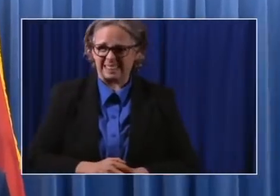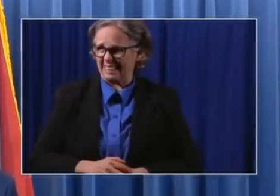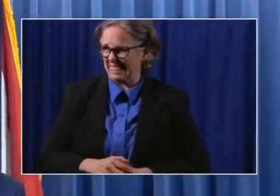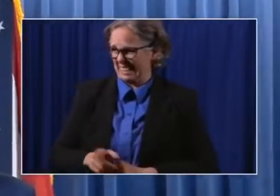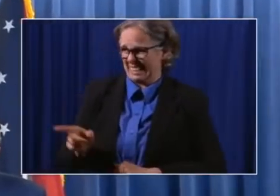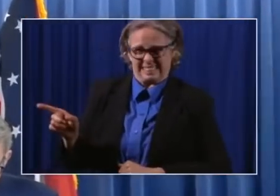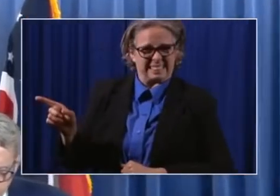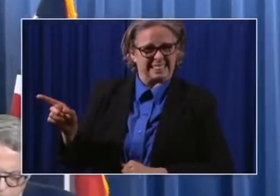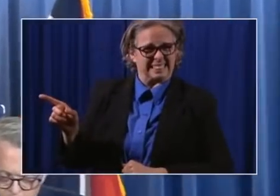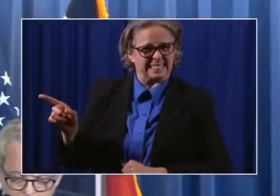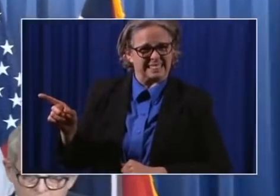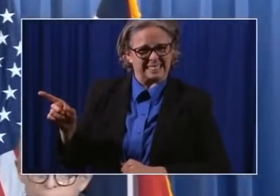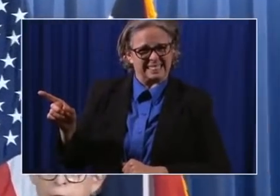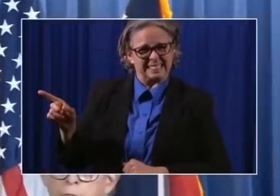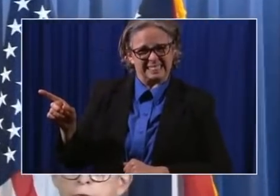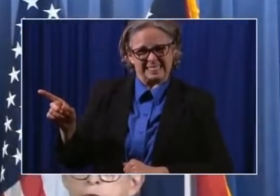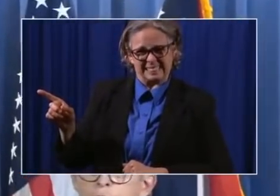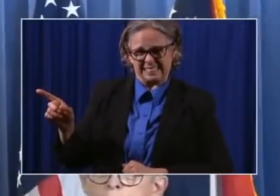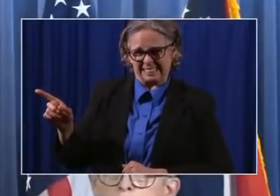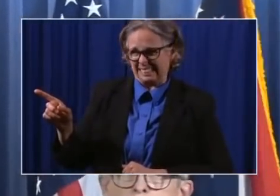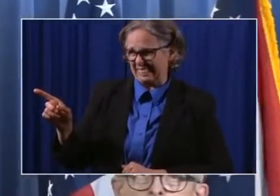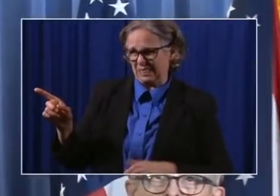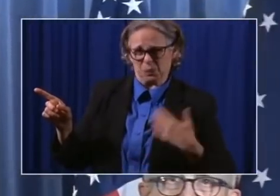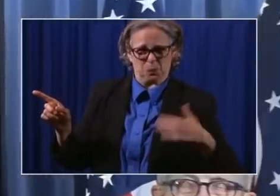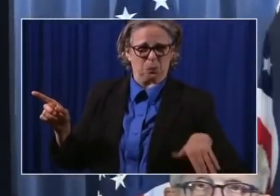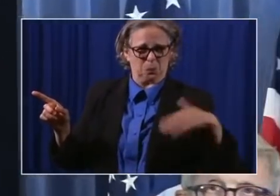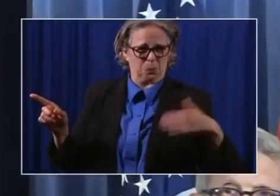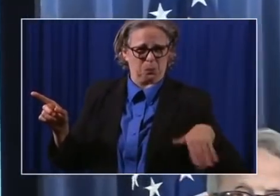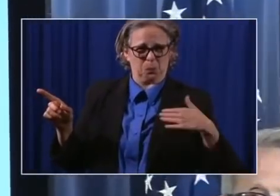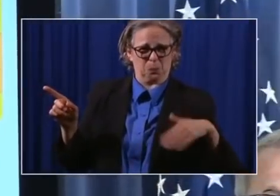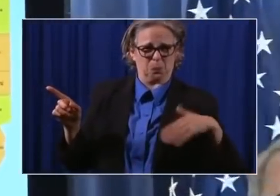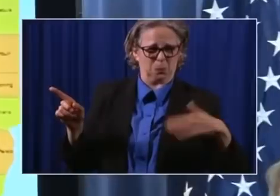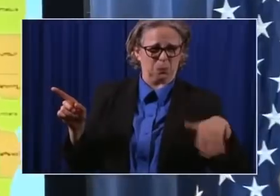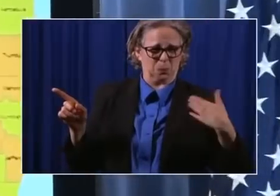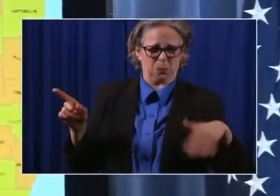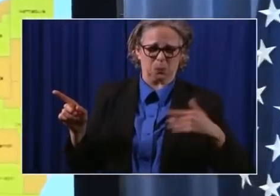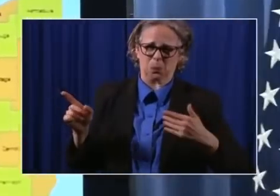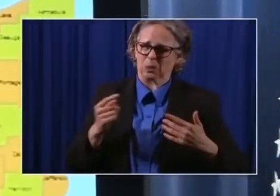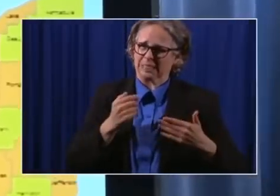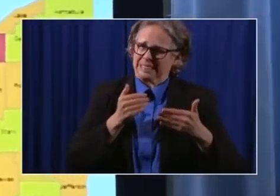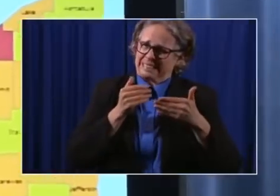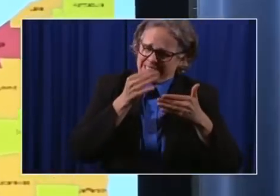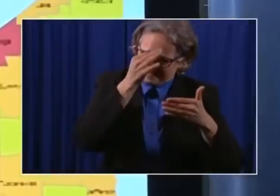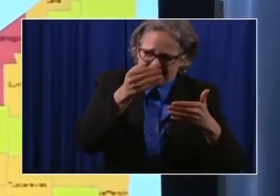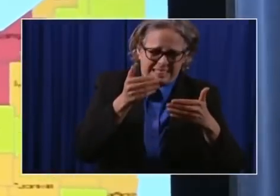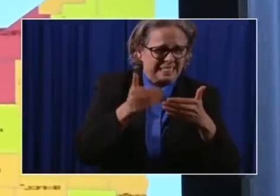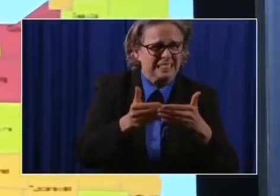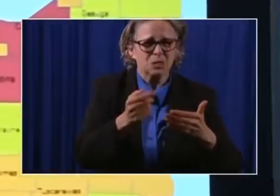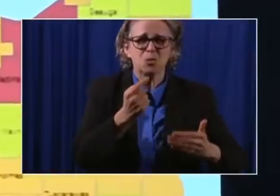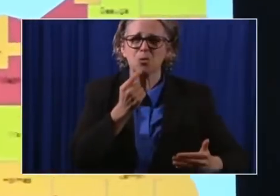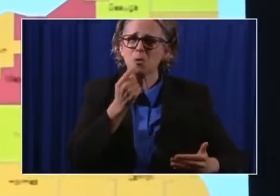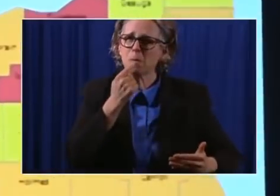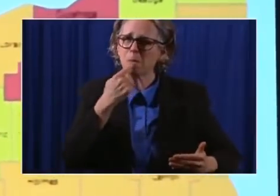We are now moving them from just red to red with an alert.